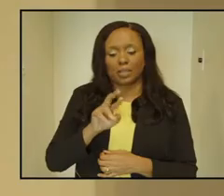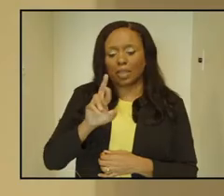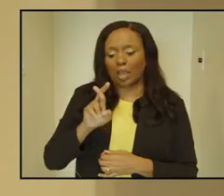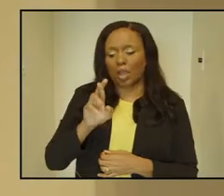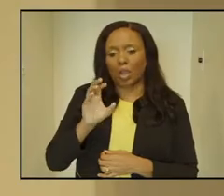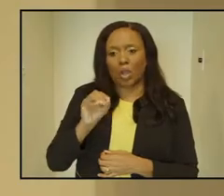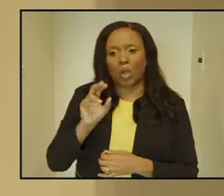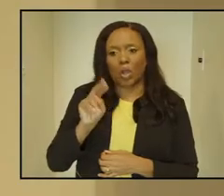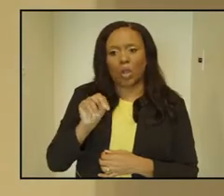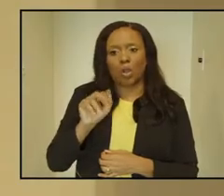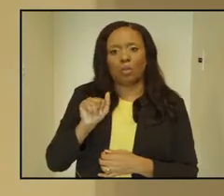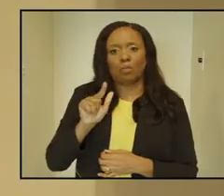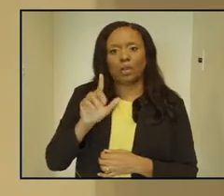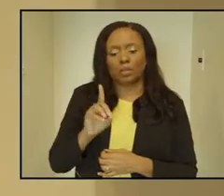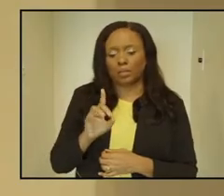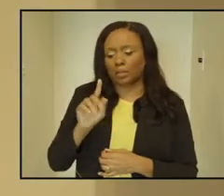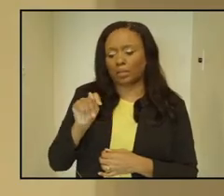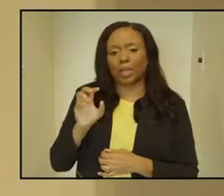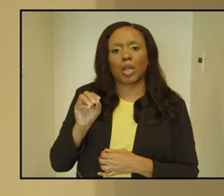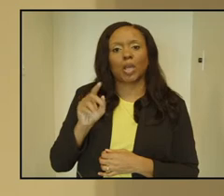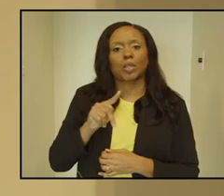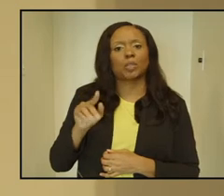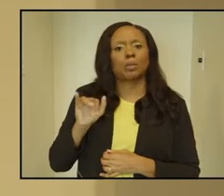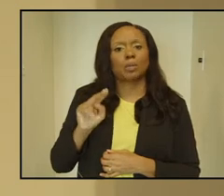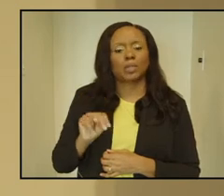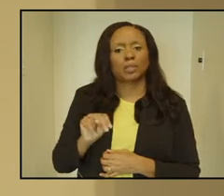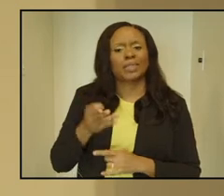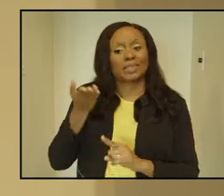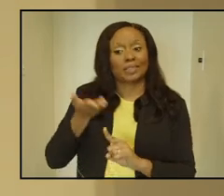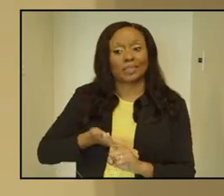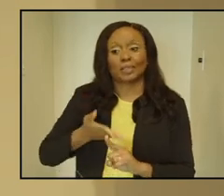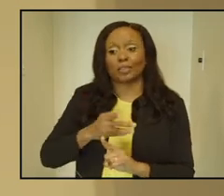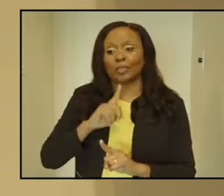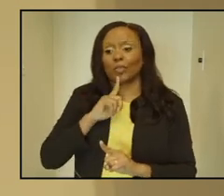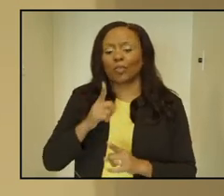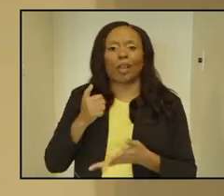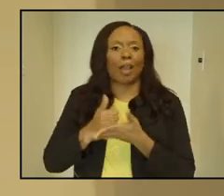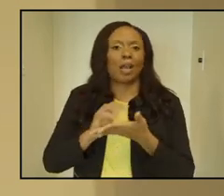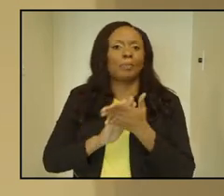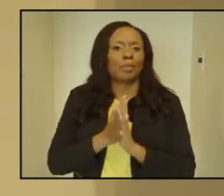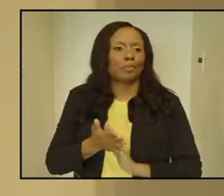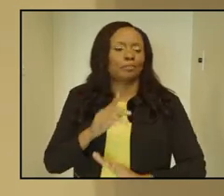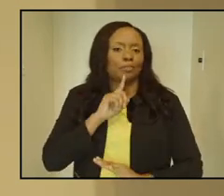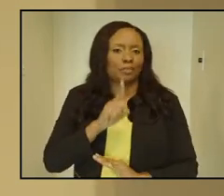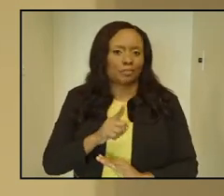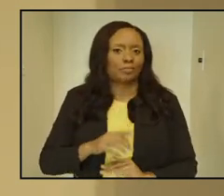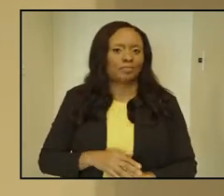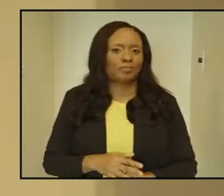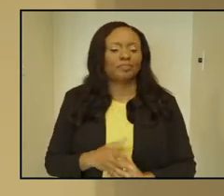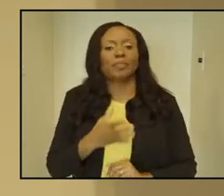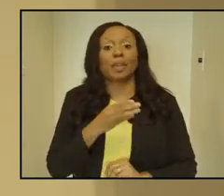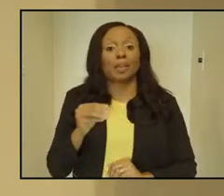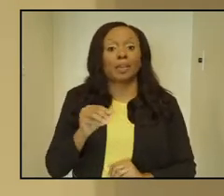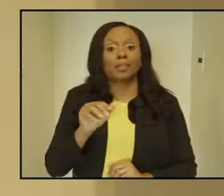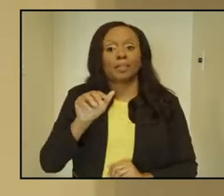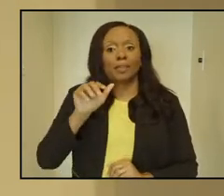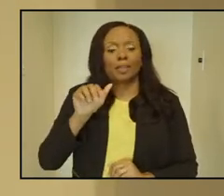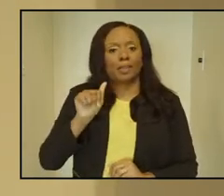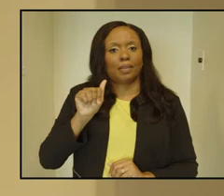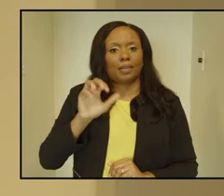who has been instrumental in making this a reality, and to the Acting Permanent